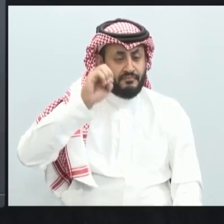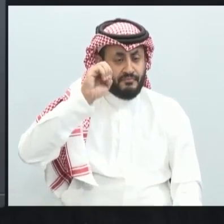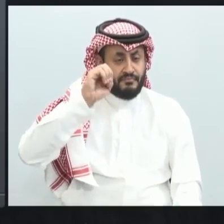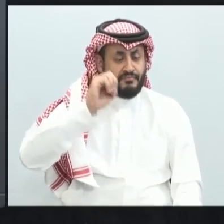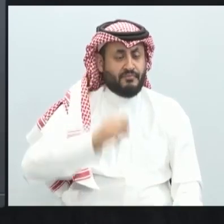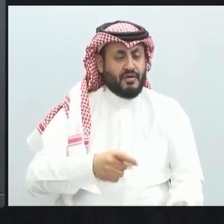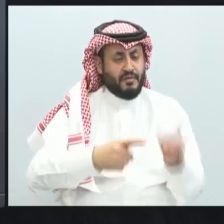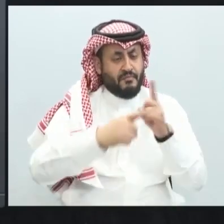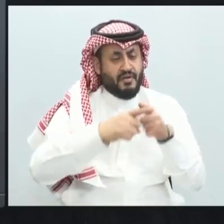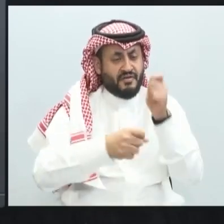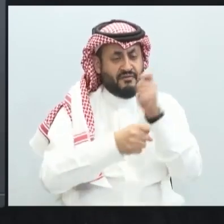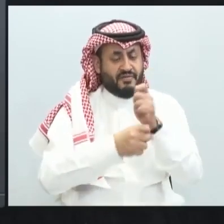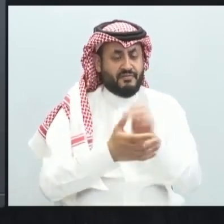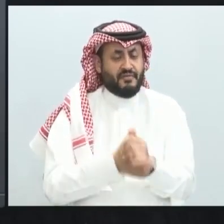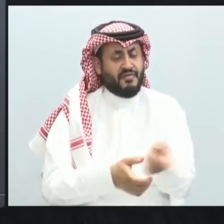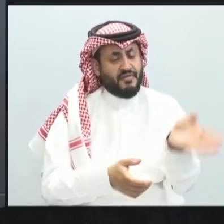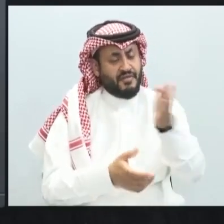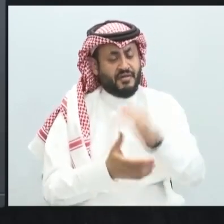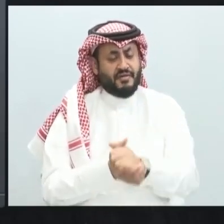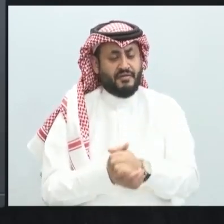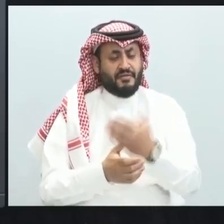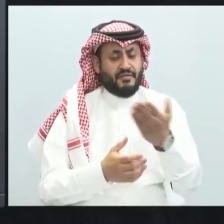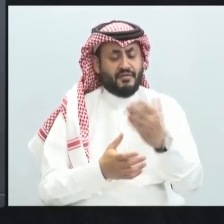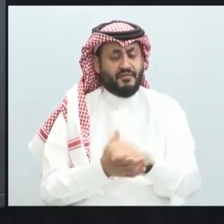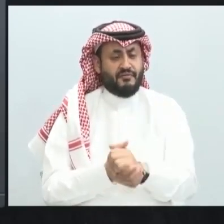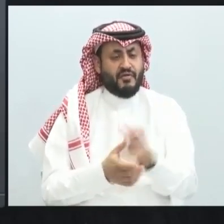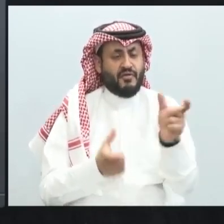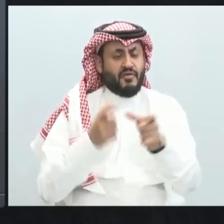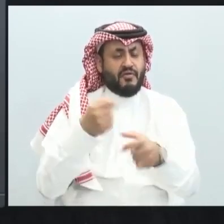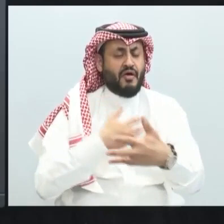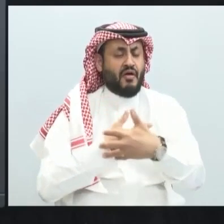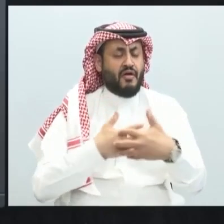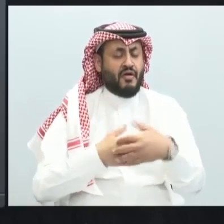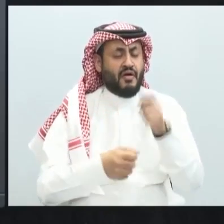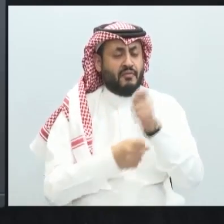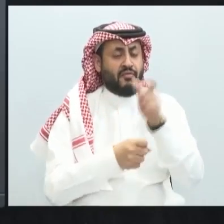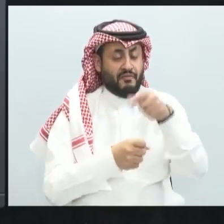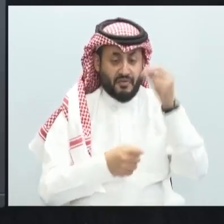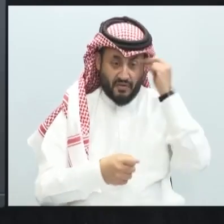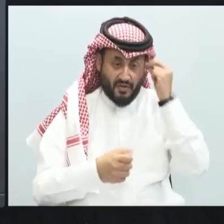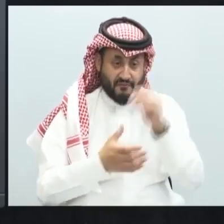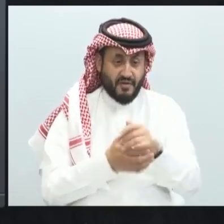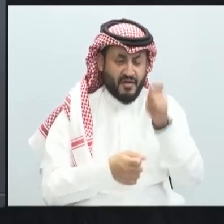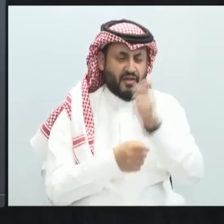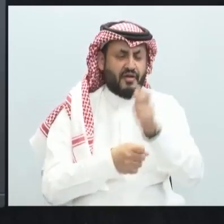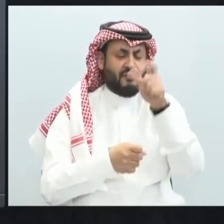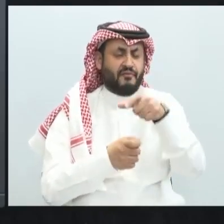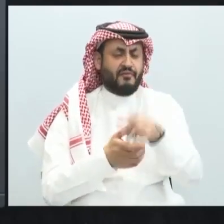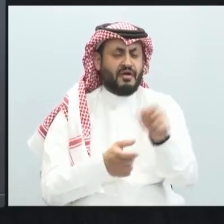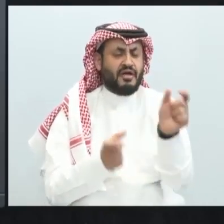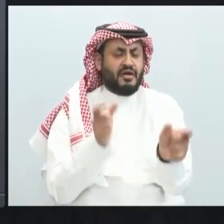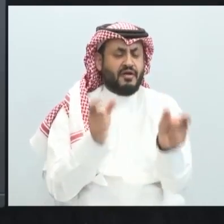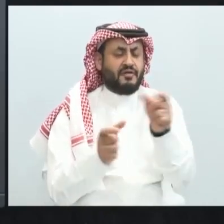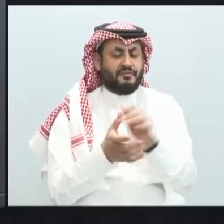also last lesson, we did cover all of the subject pronouns. And we said that we can